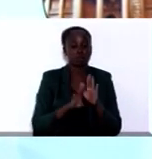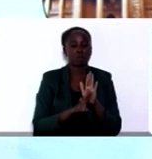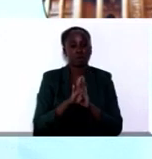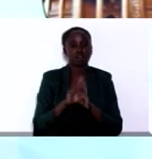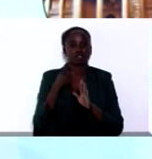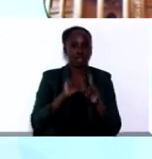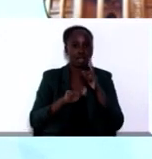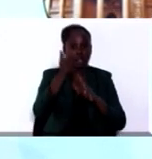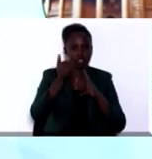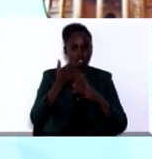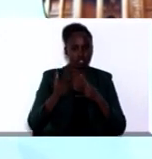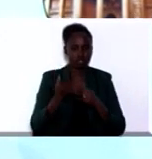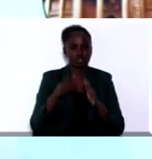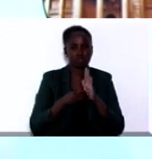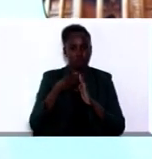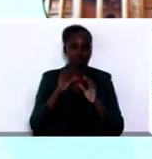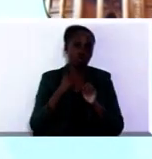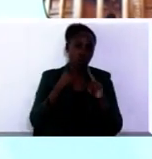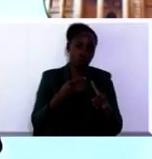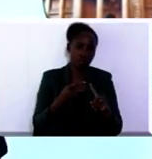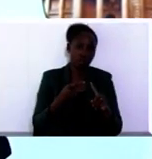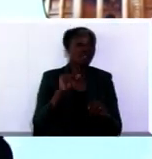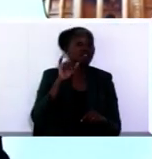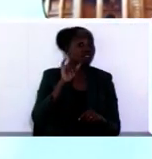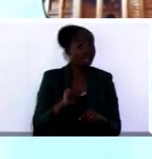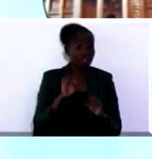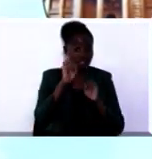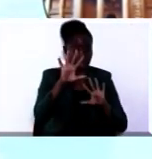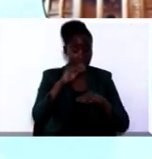the Sustainable Development Goals. During this decade,